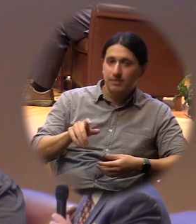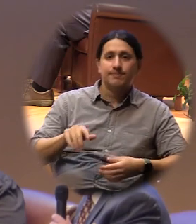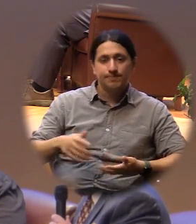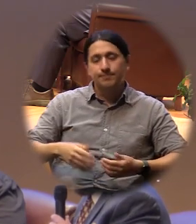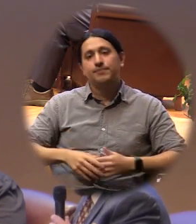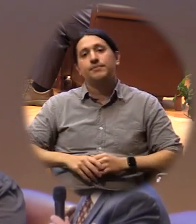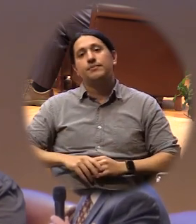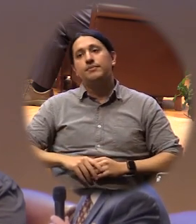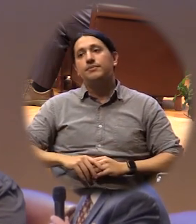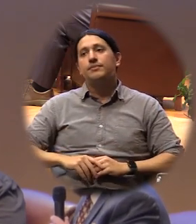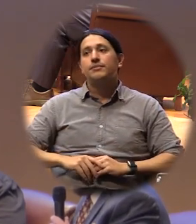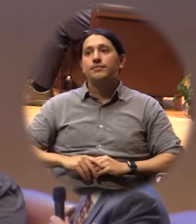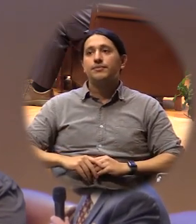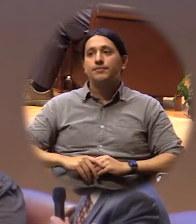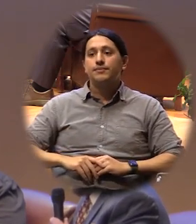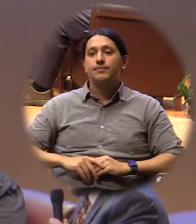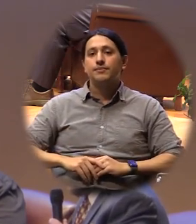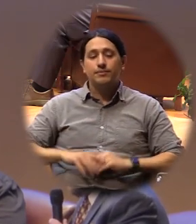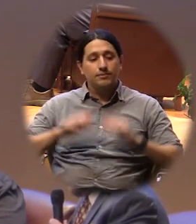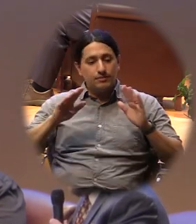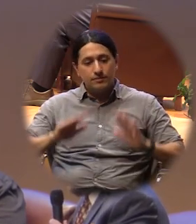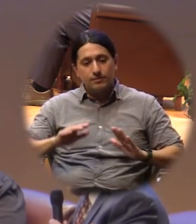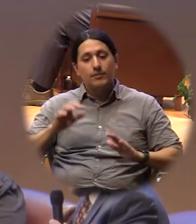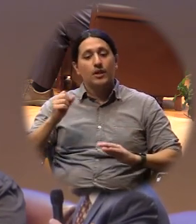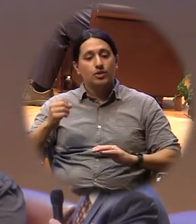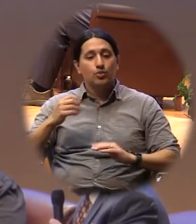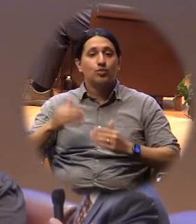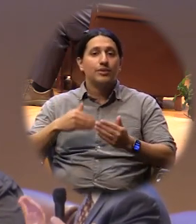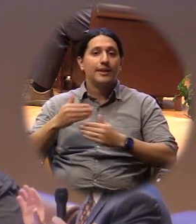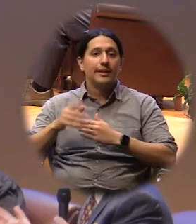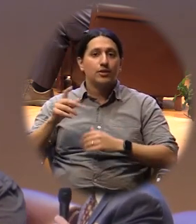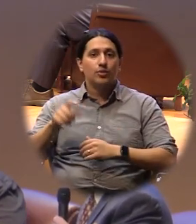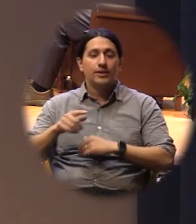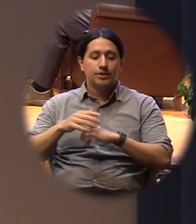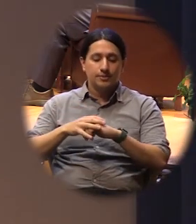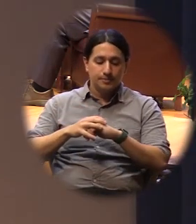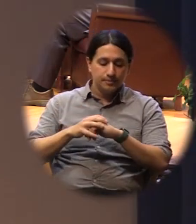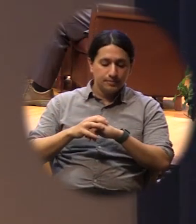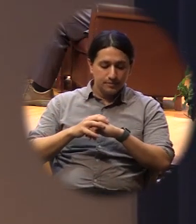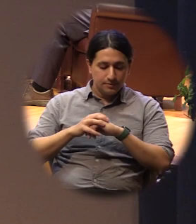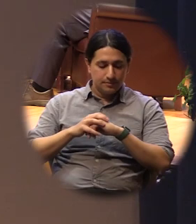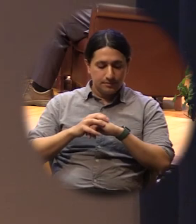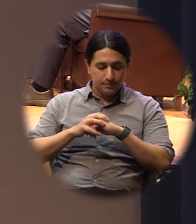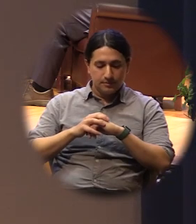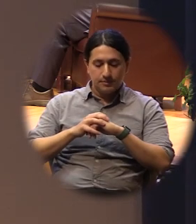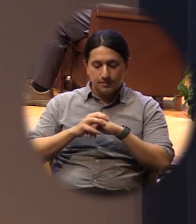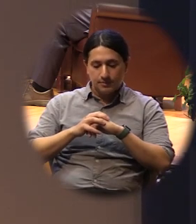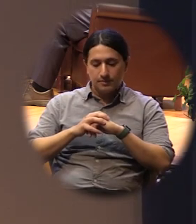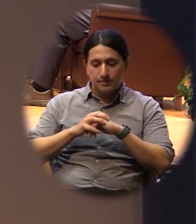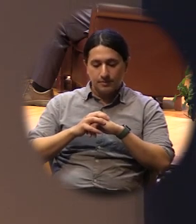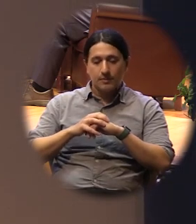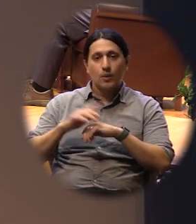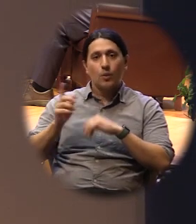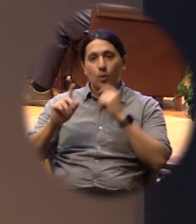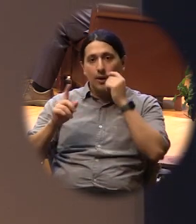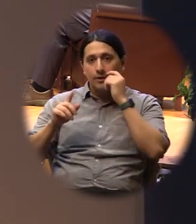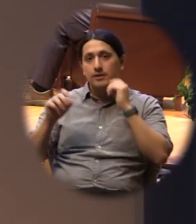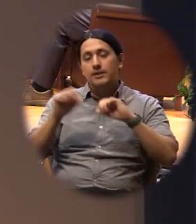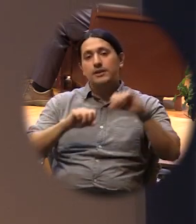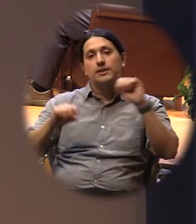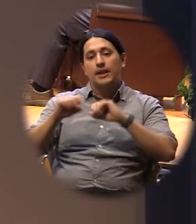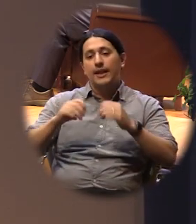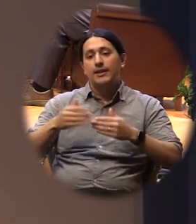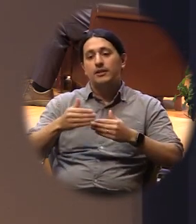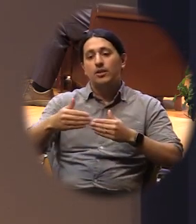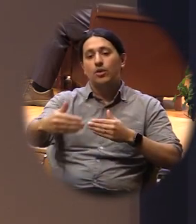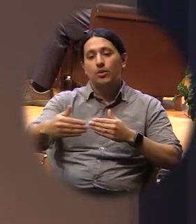Okay, great. So this is a question sort of looking forward. Where's the science going with regard to